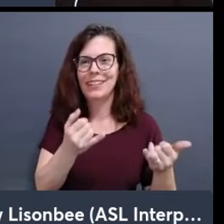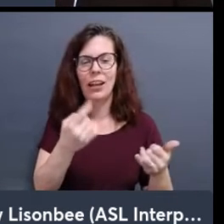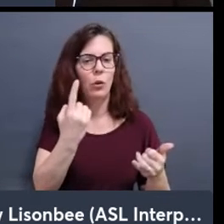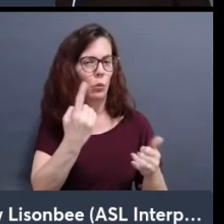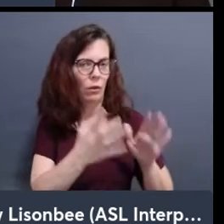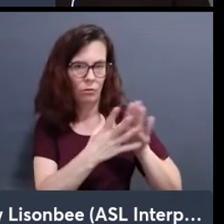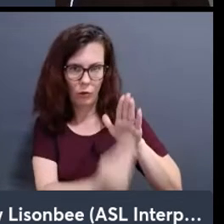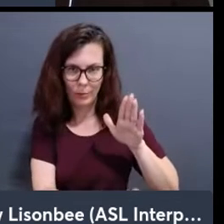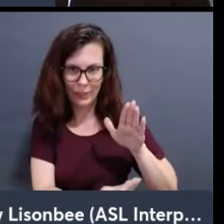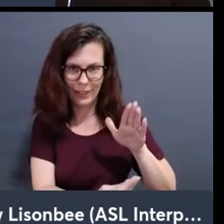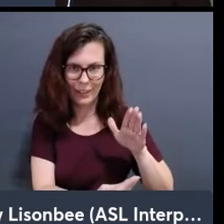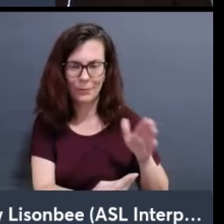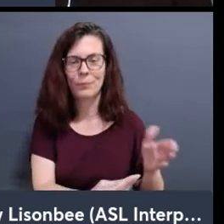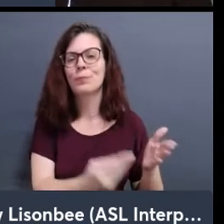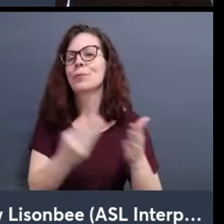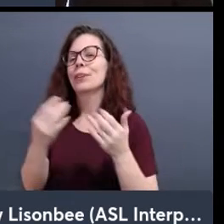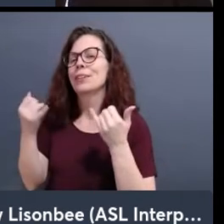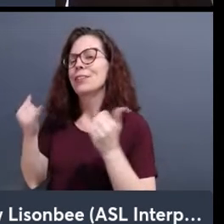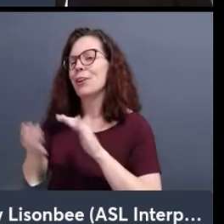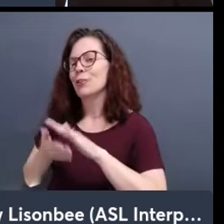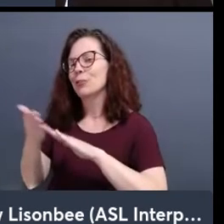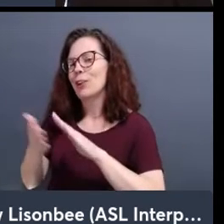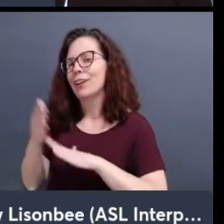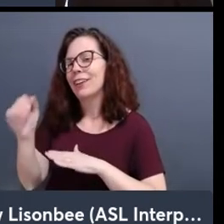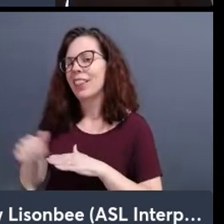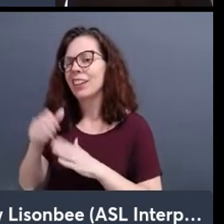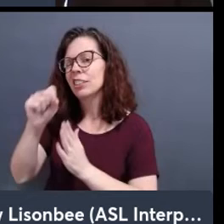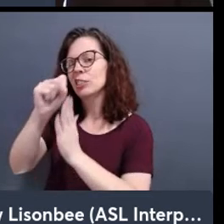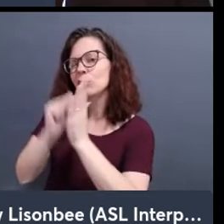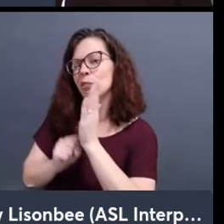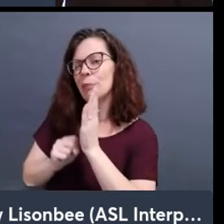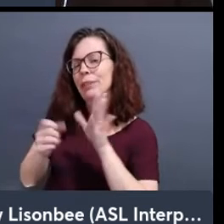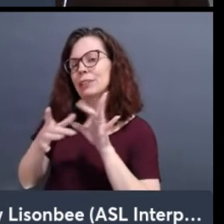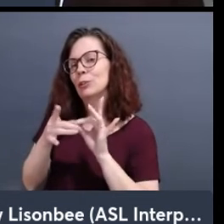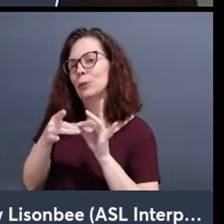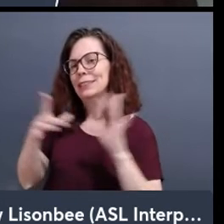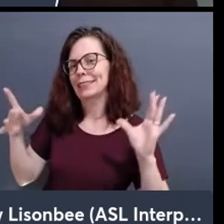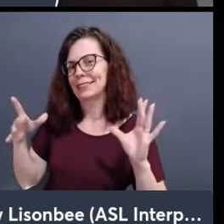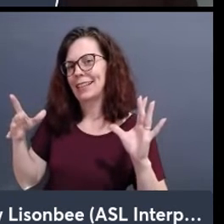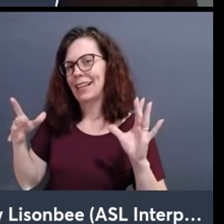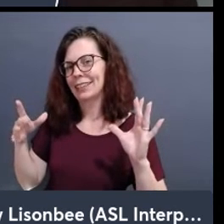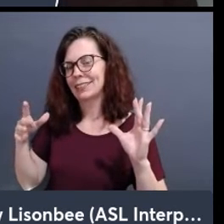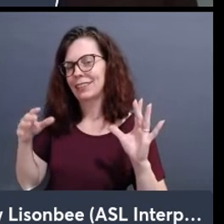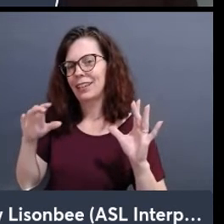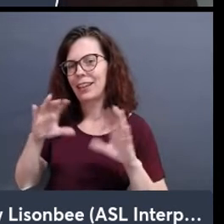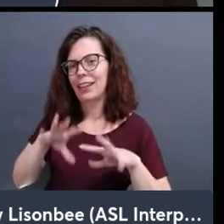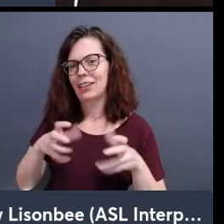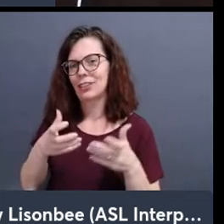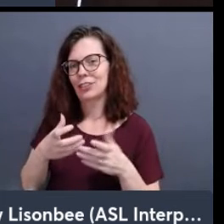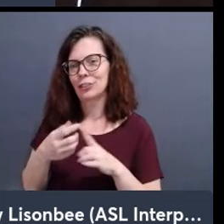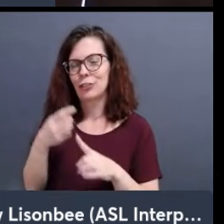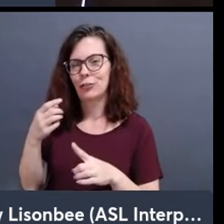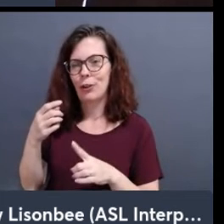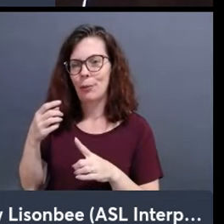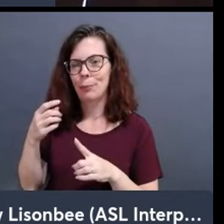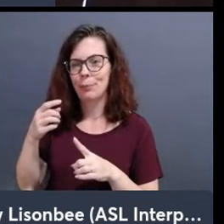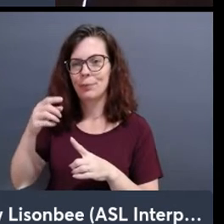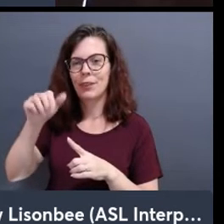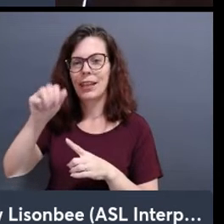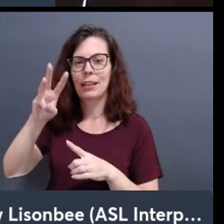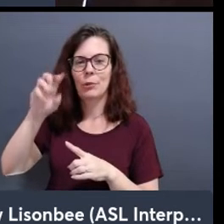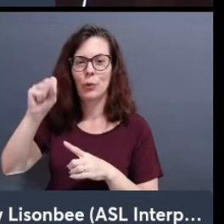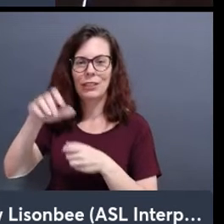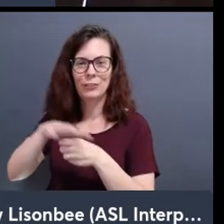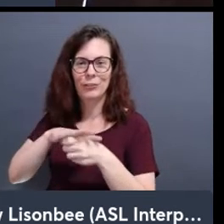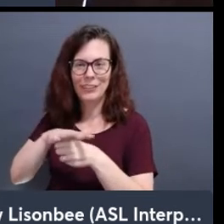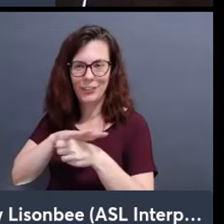replica. And I'm going to run a little script that will disconnect the cluster from the AWS